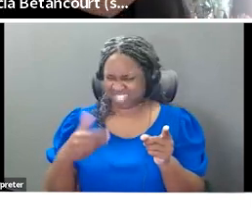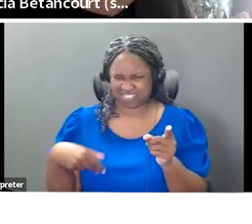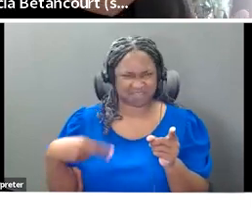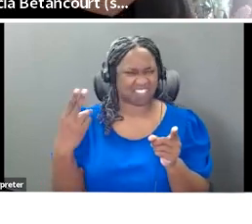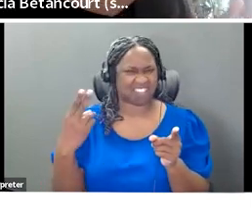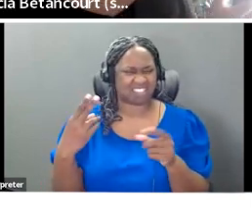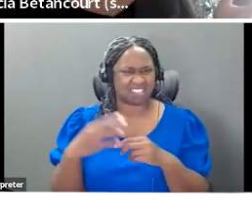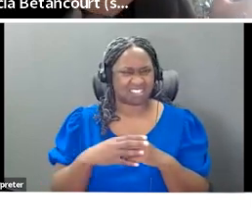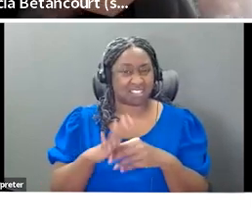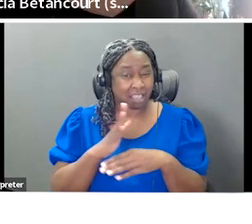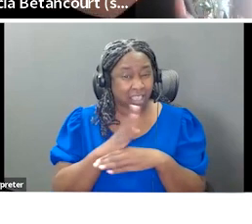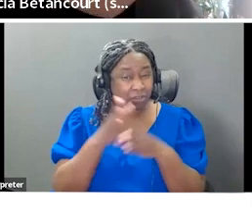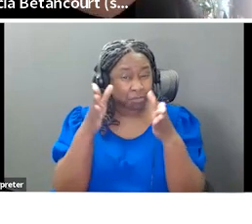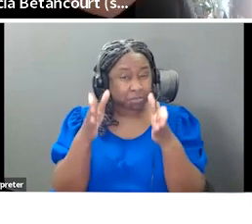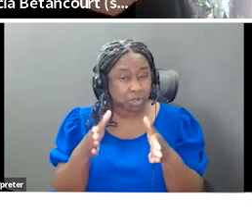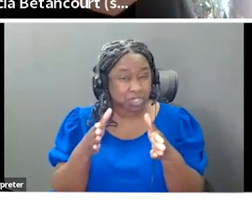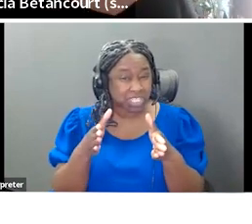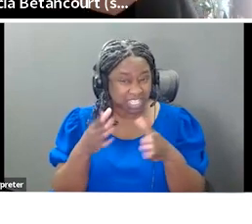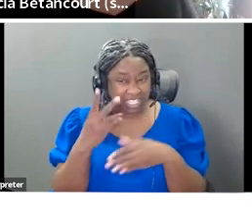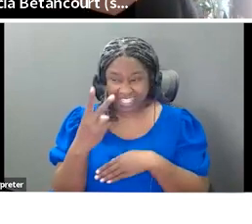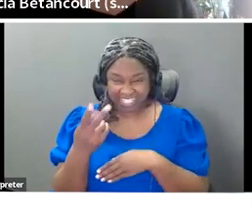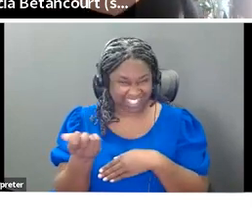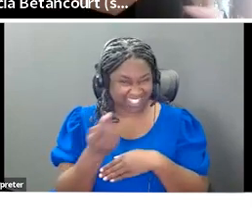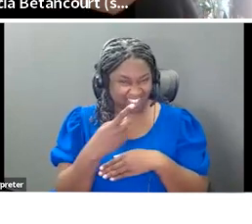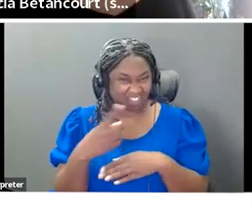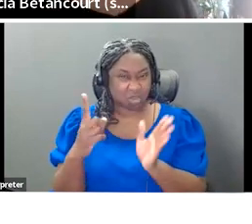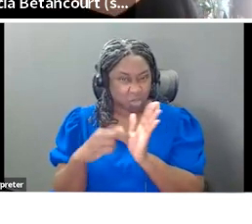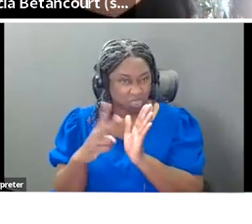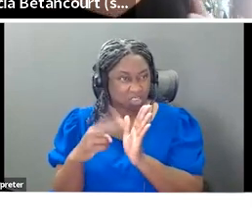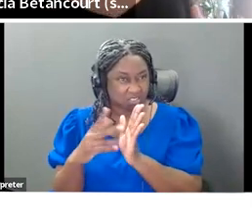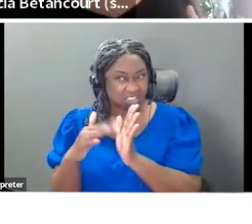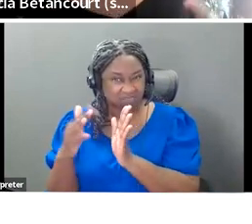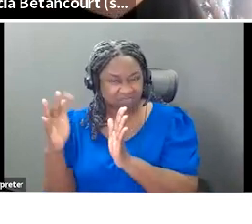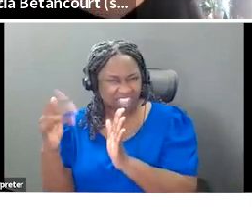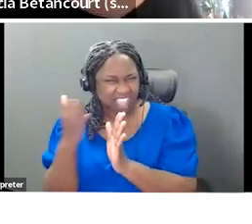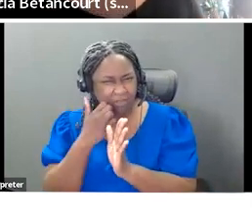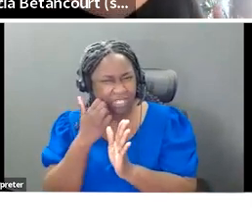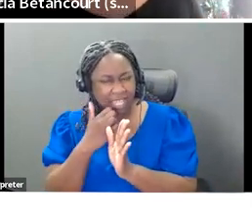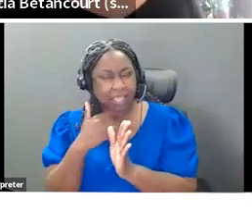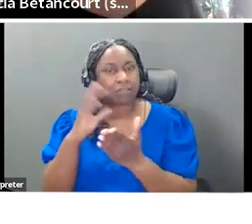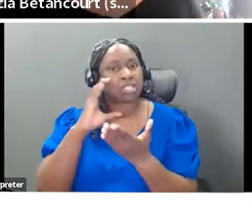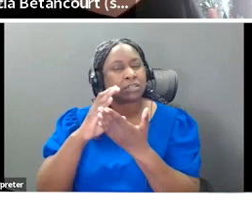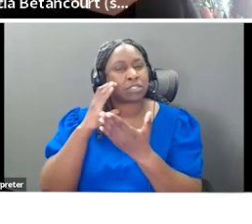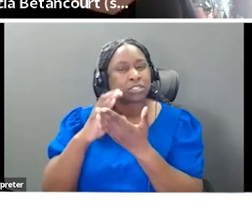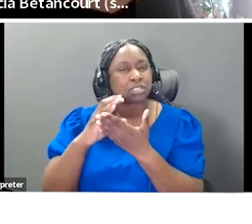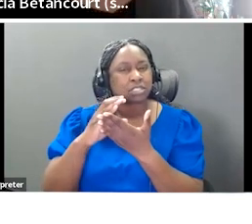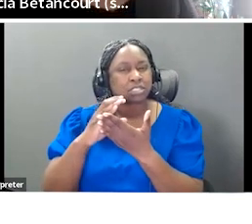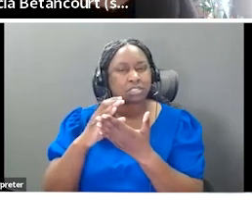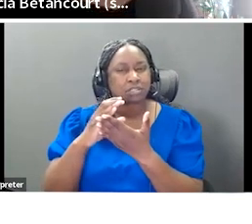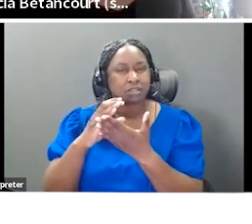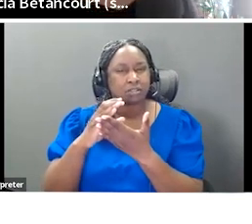average person sees, several thousand ads per day, most of which have images or photographs associated with